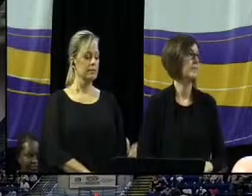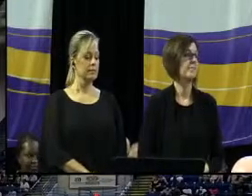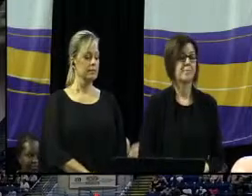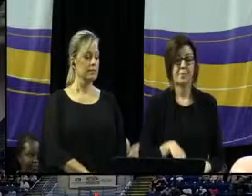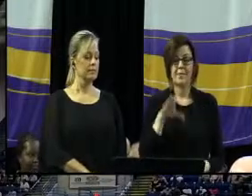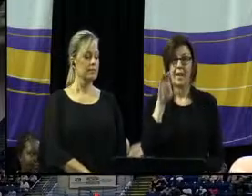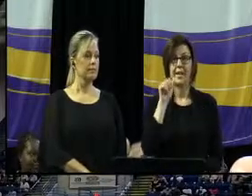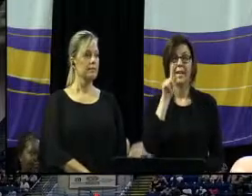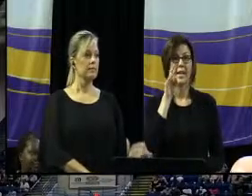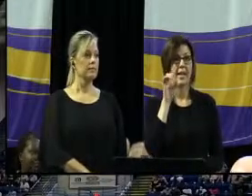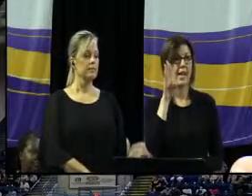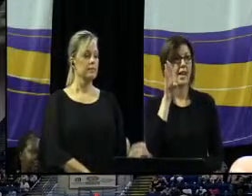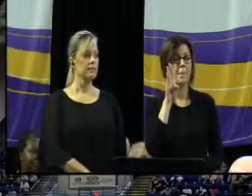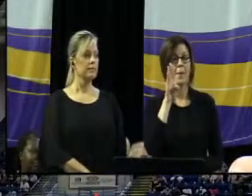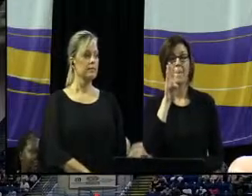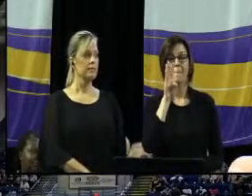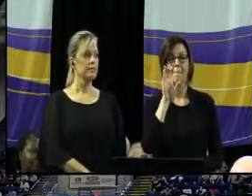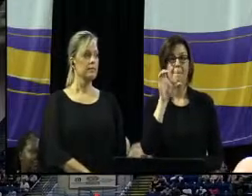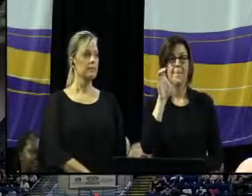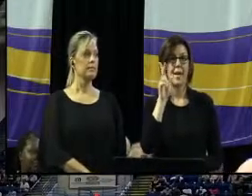Caleb Dean Beckley.